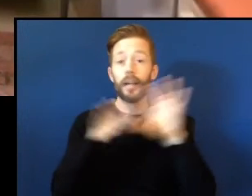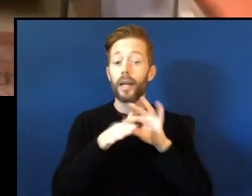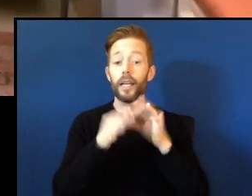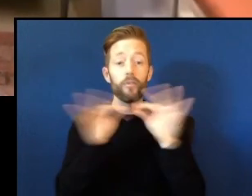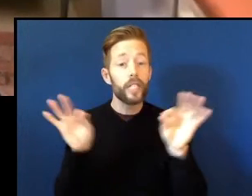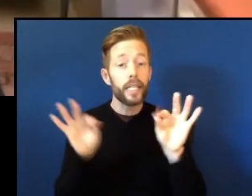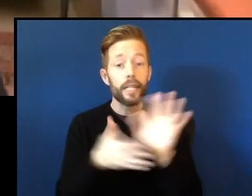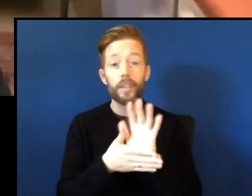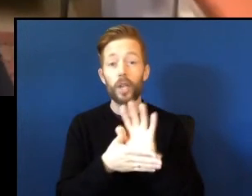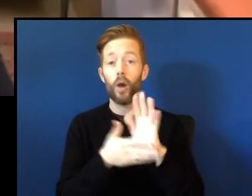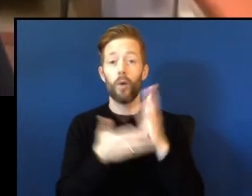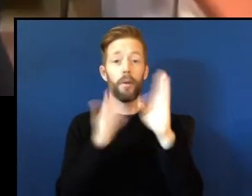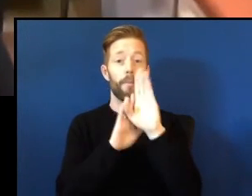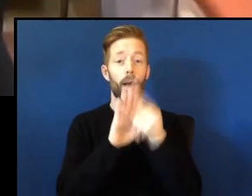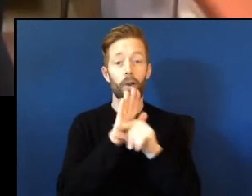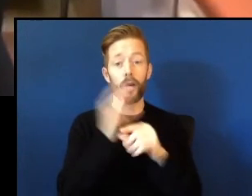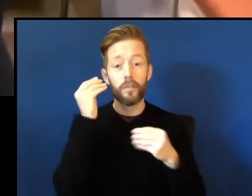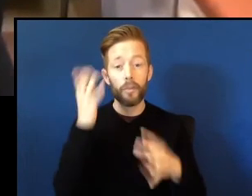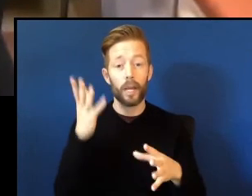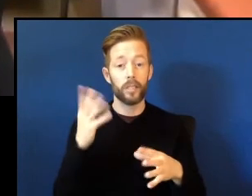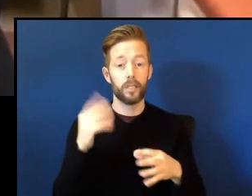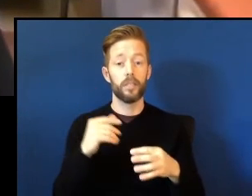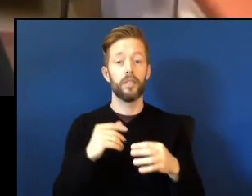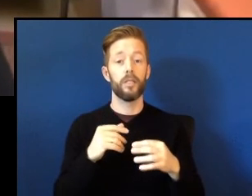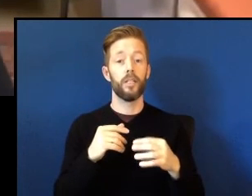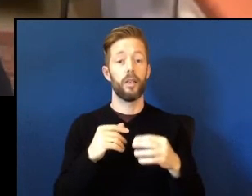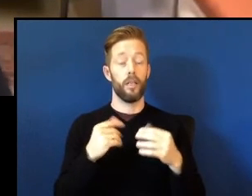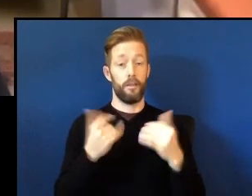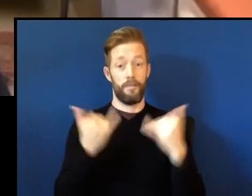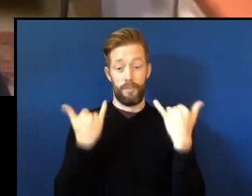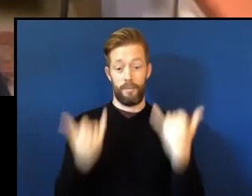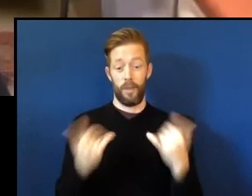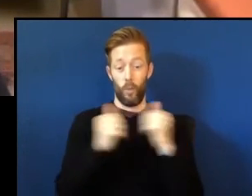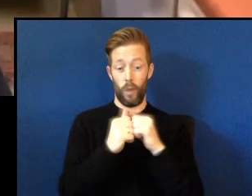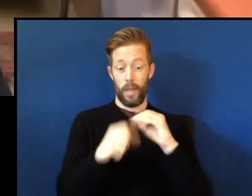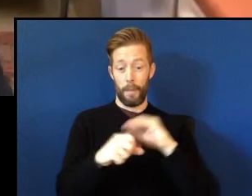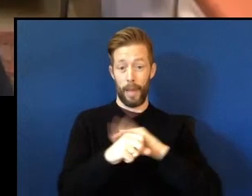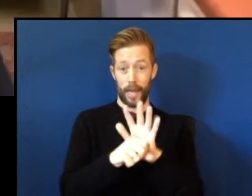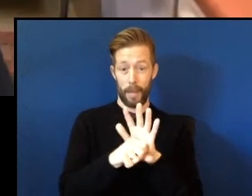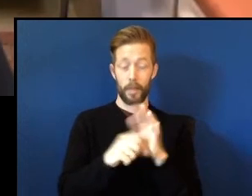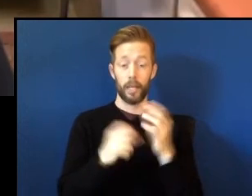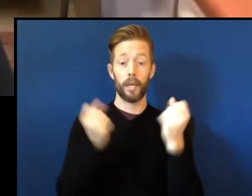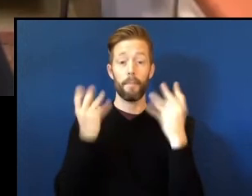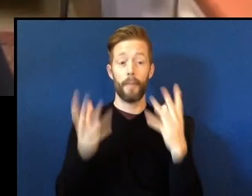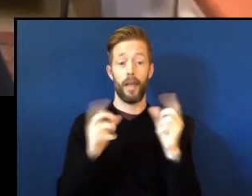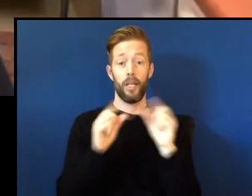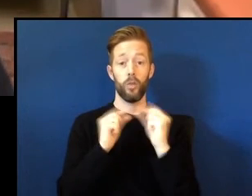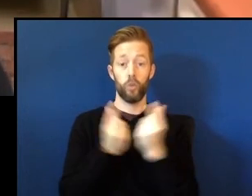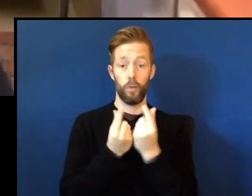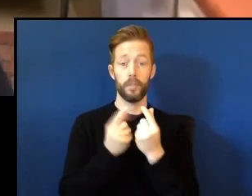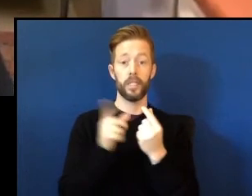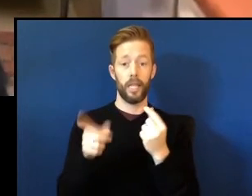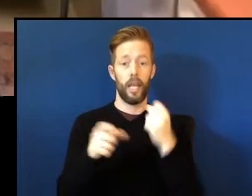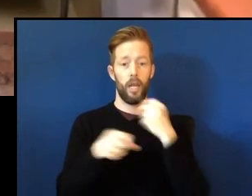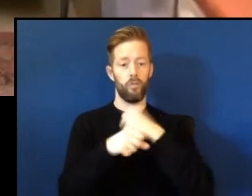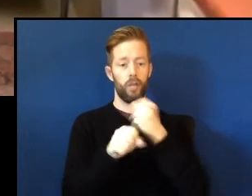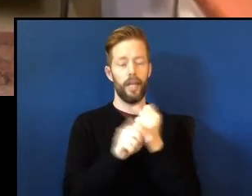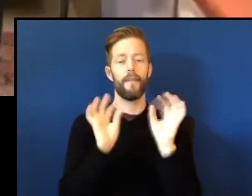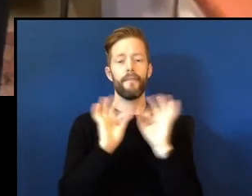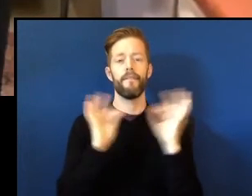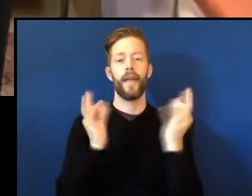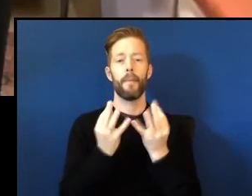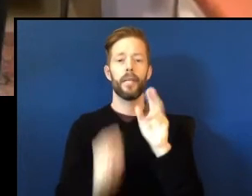videos, and background information as well. With the COVID pandemic, a number of these groups have created